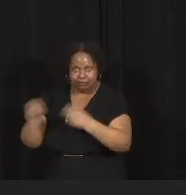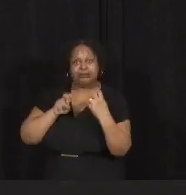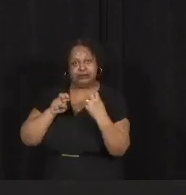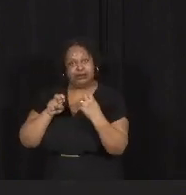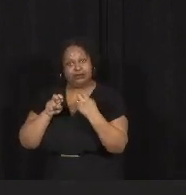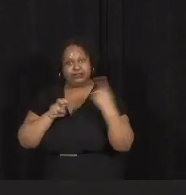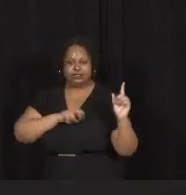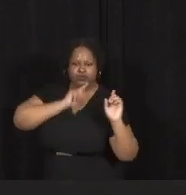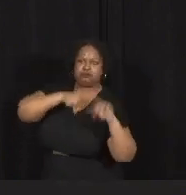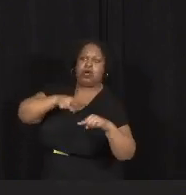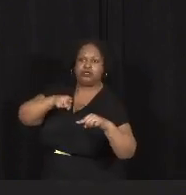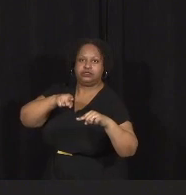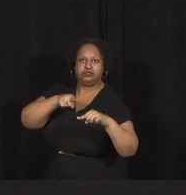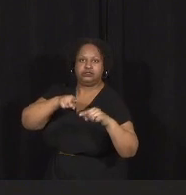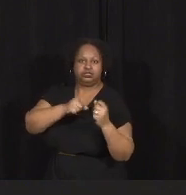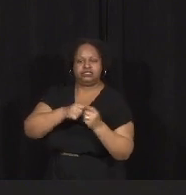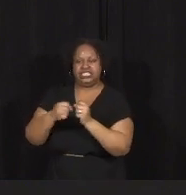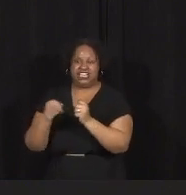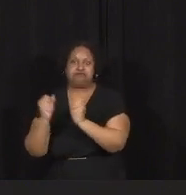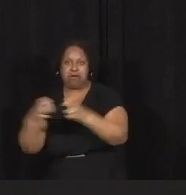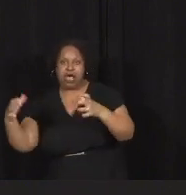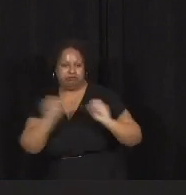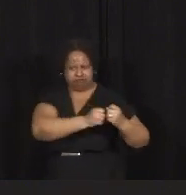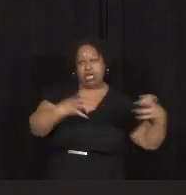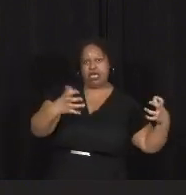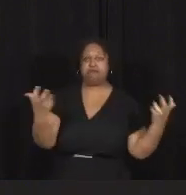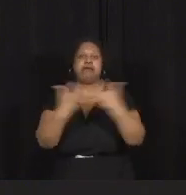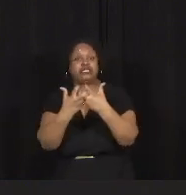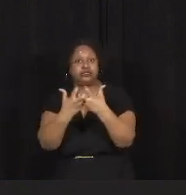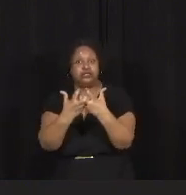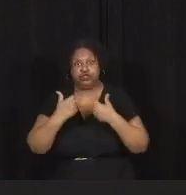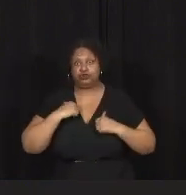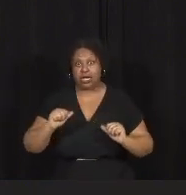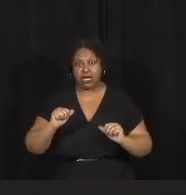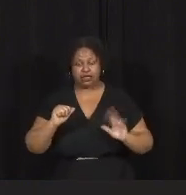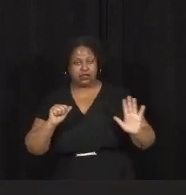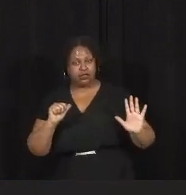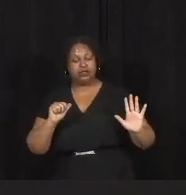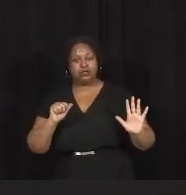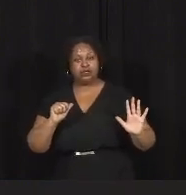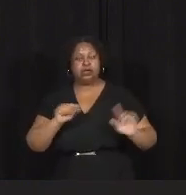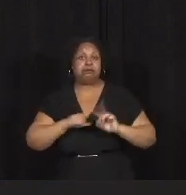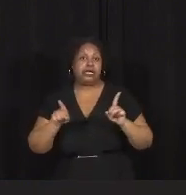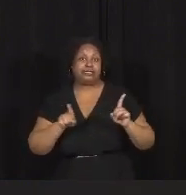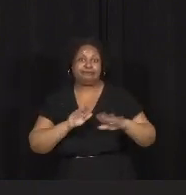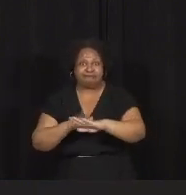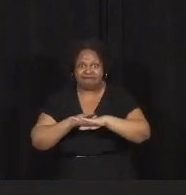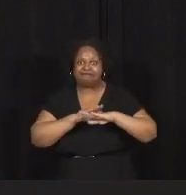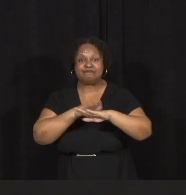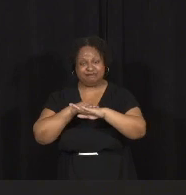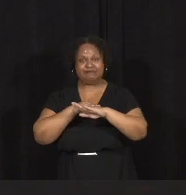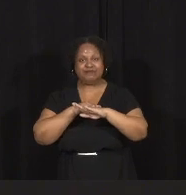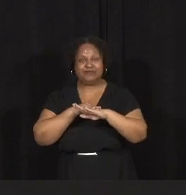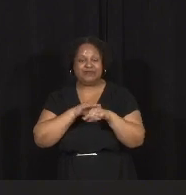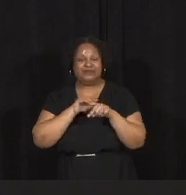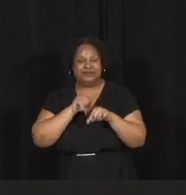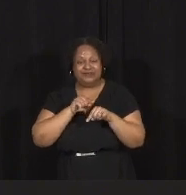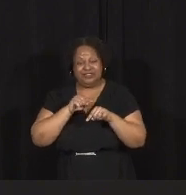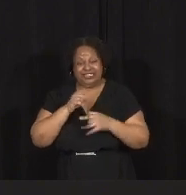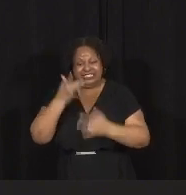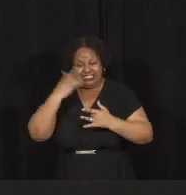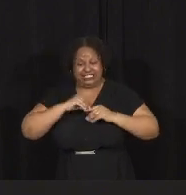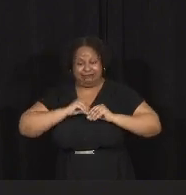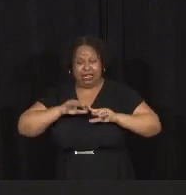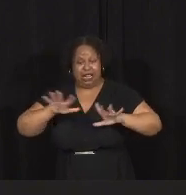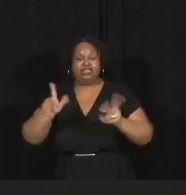everyone to play their part. We have to try to keep the prevalence of this disease to a minimum to allow our healthcare system